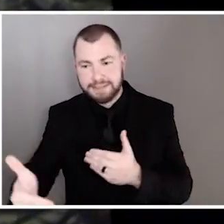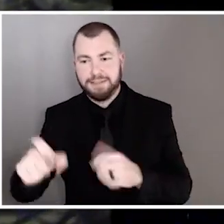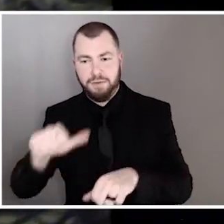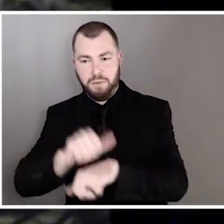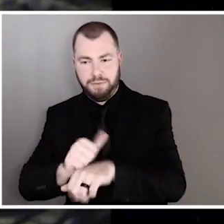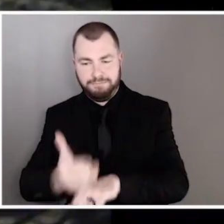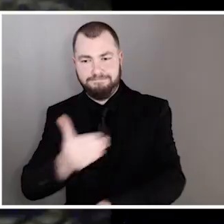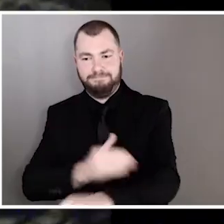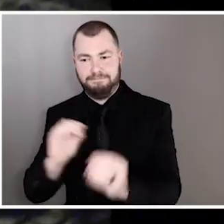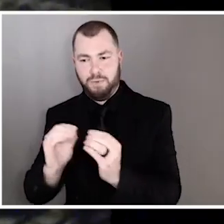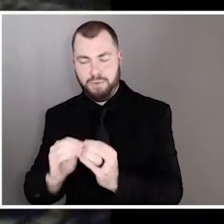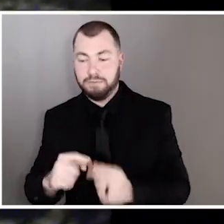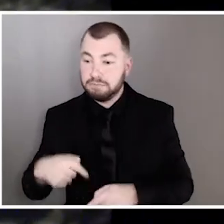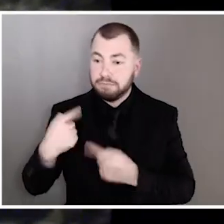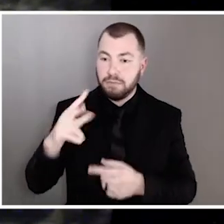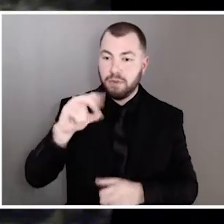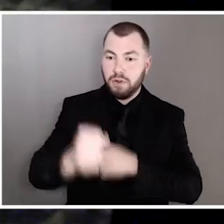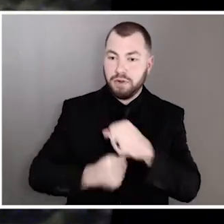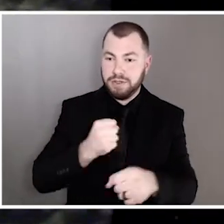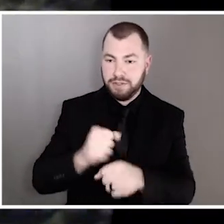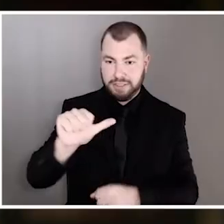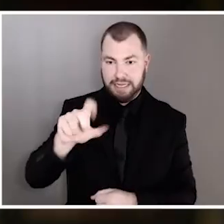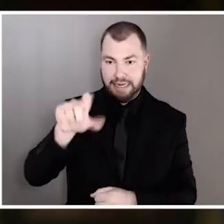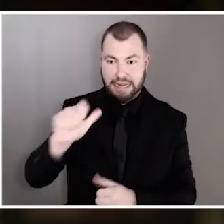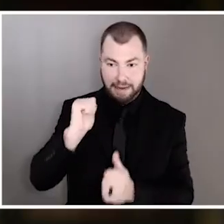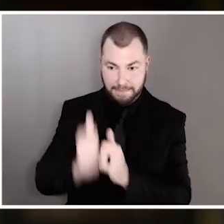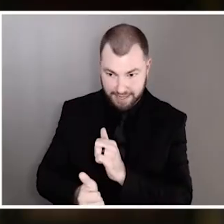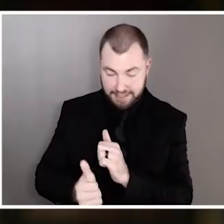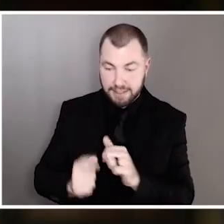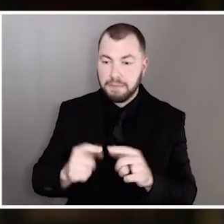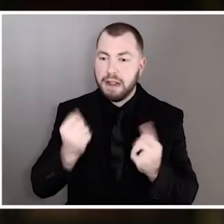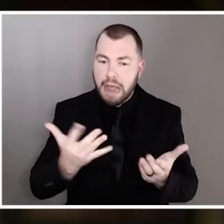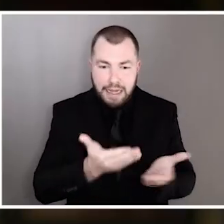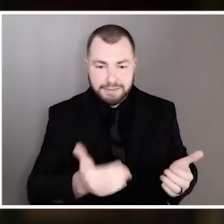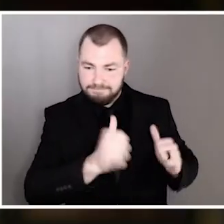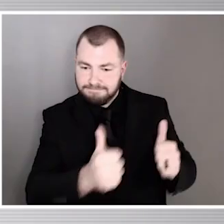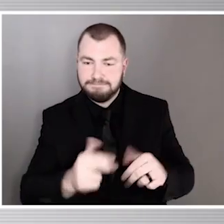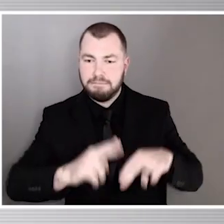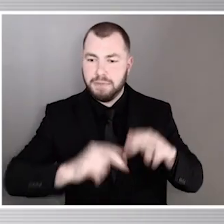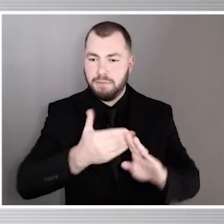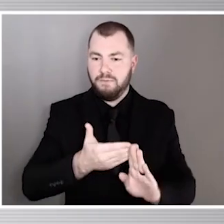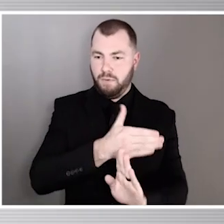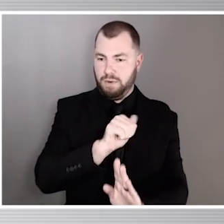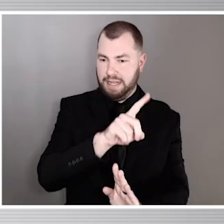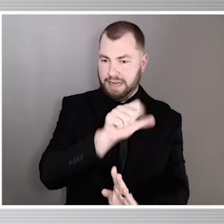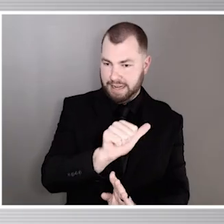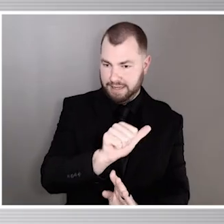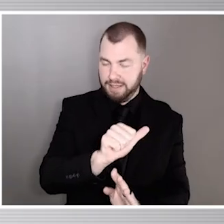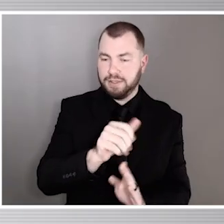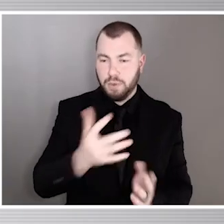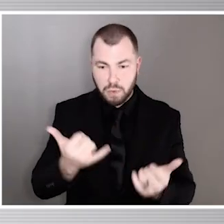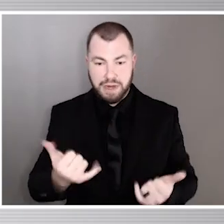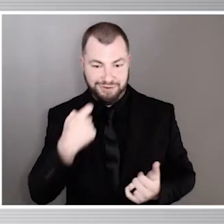30 years since the ADA was passed, but we have so much infrastructure in this country that was built before the ADA. And because of the infrastructure law,